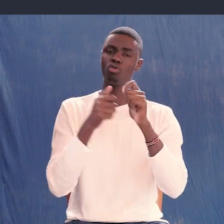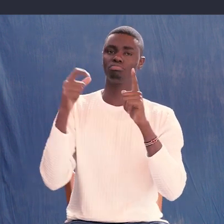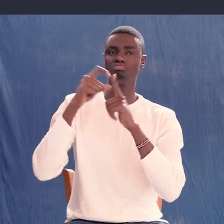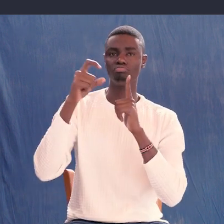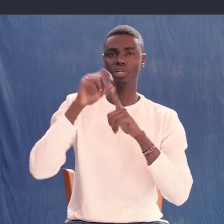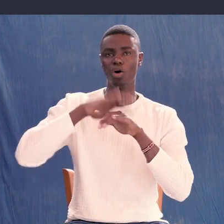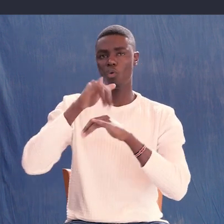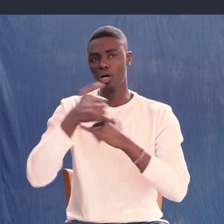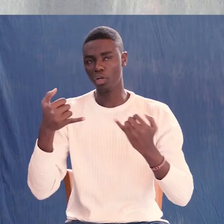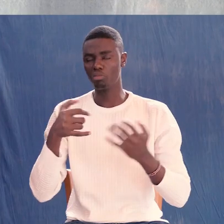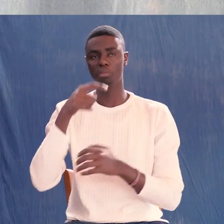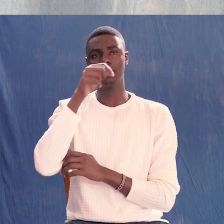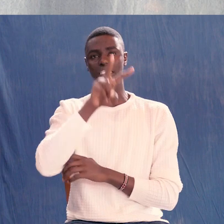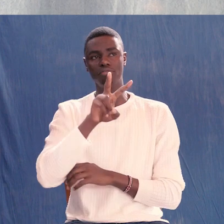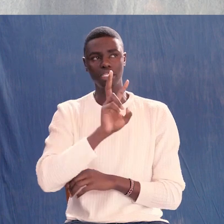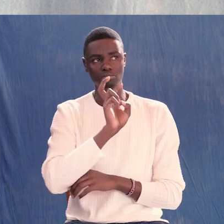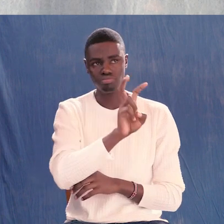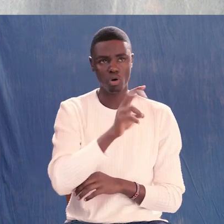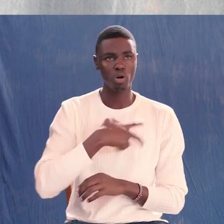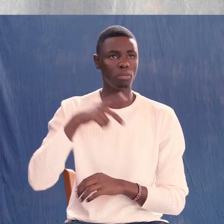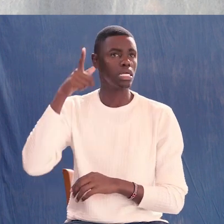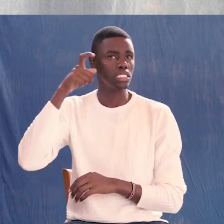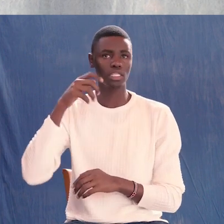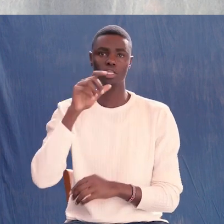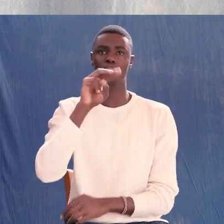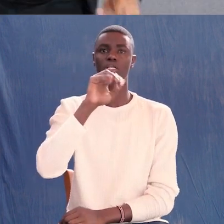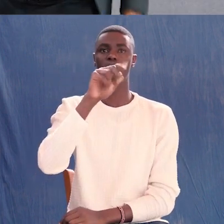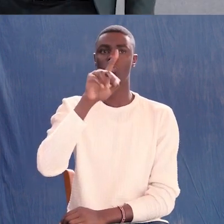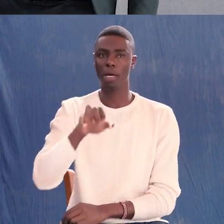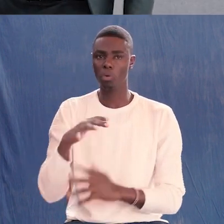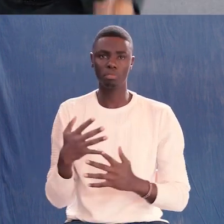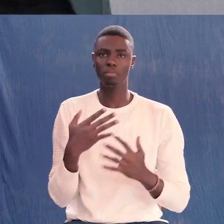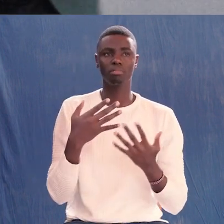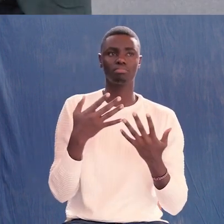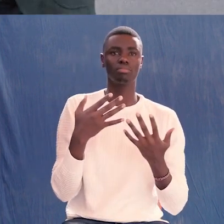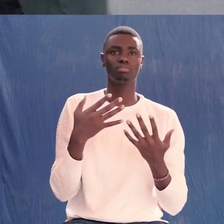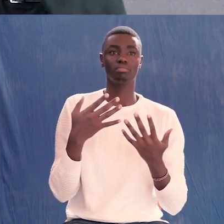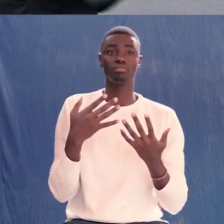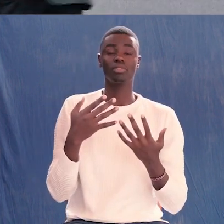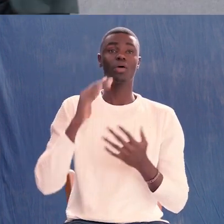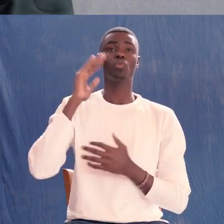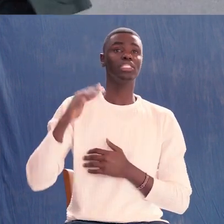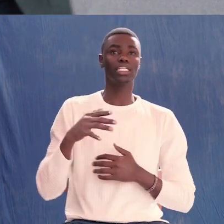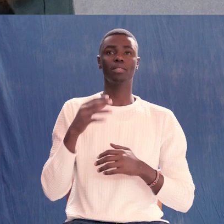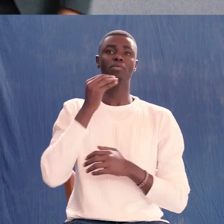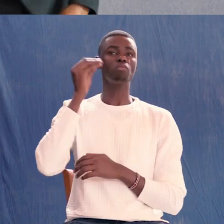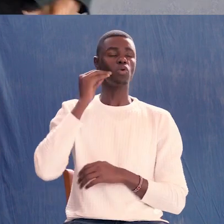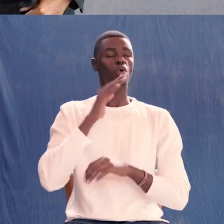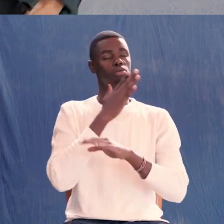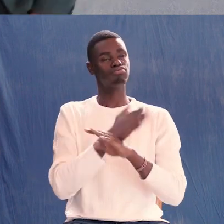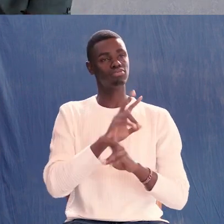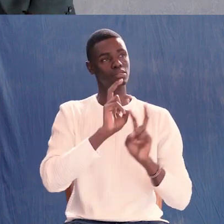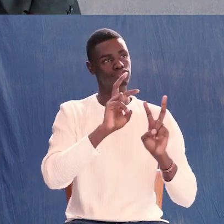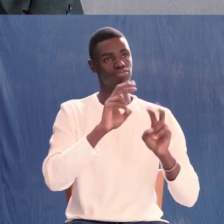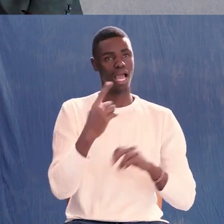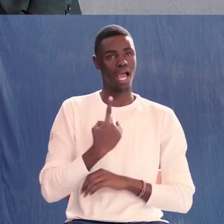I'll follow TD Jakes, I'll listen to Mike Todd, I will listen to Matt Chandler, come on, I'll just be at home, I'll do this thing solo.